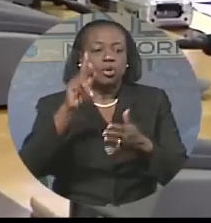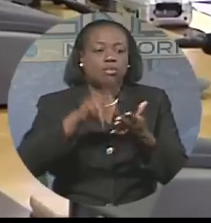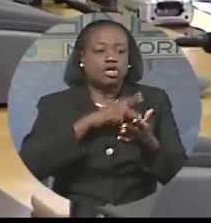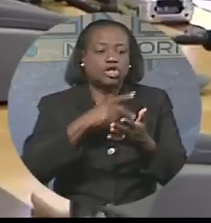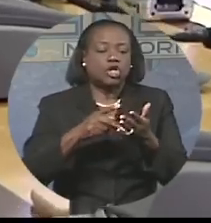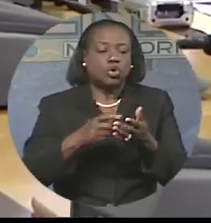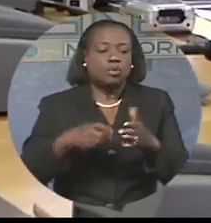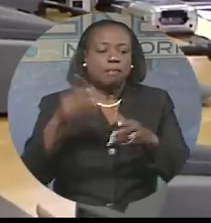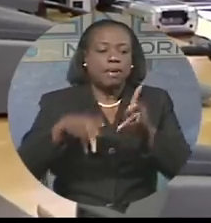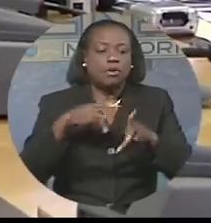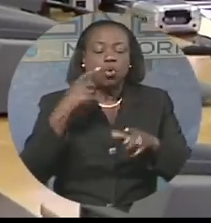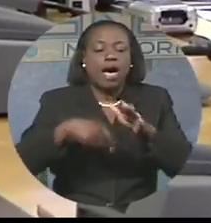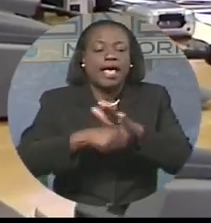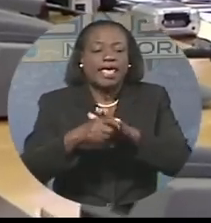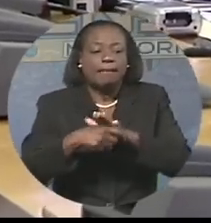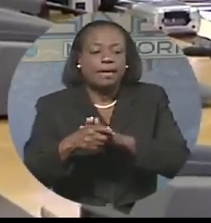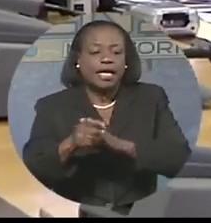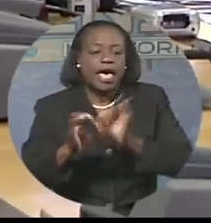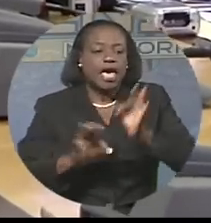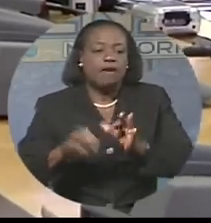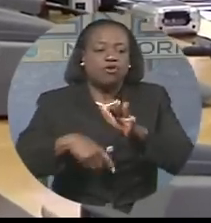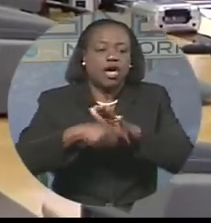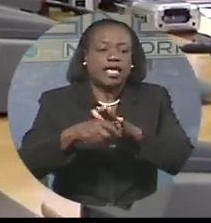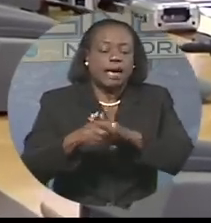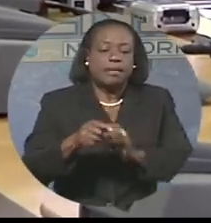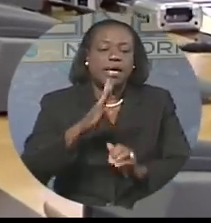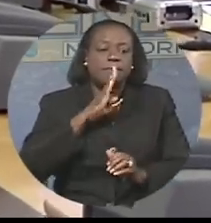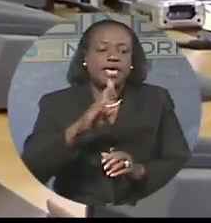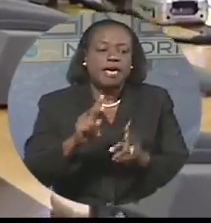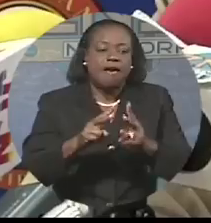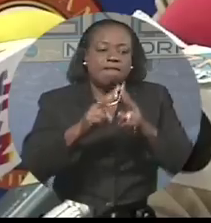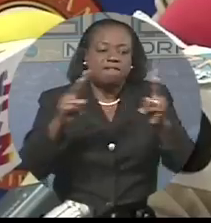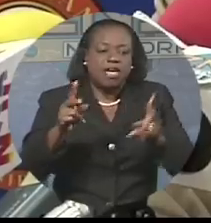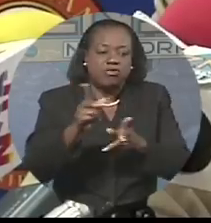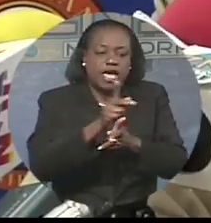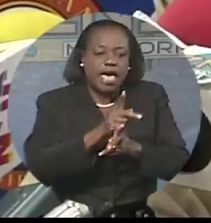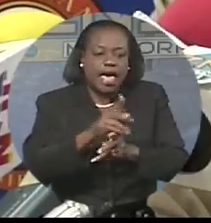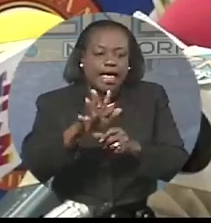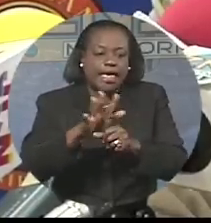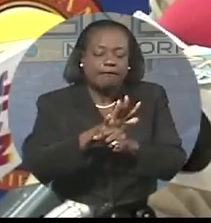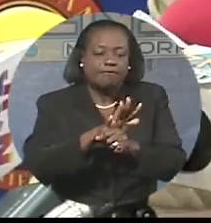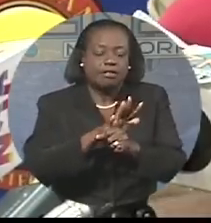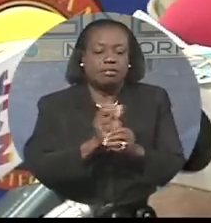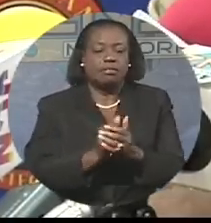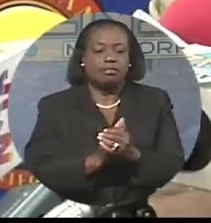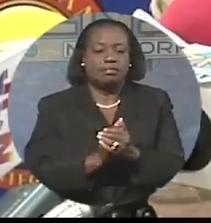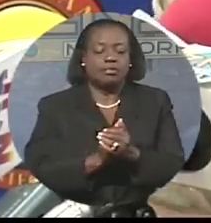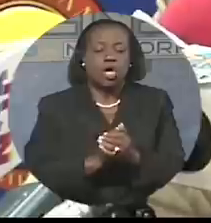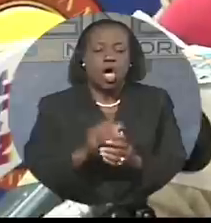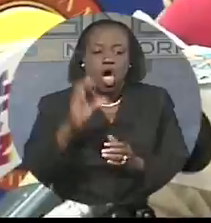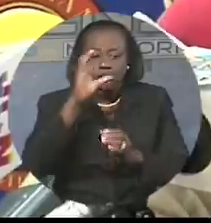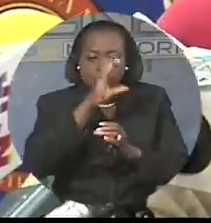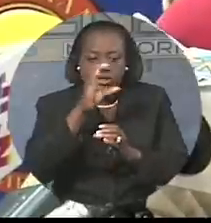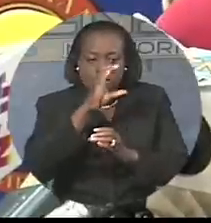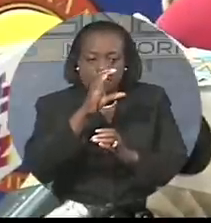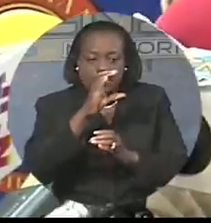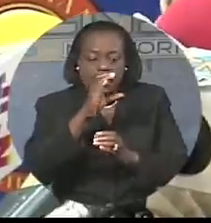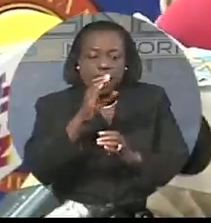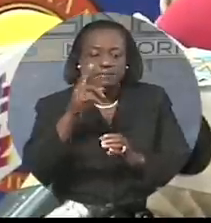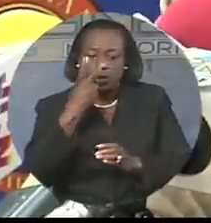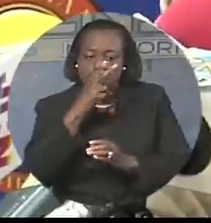that persons who are gambling should, quote, be very careful. Observers have been monitoring the action